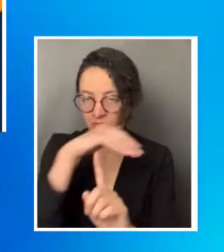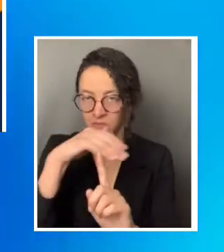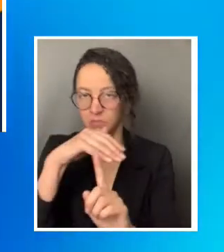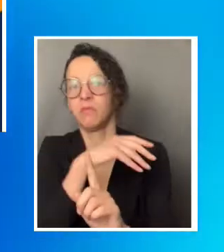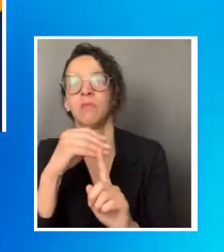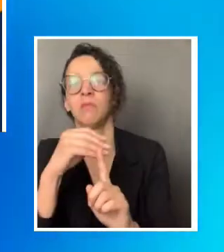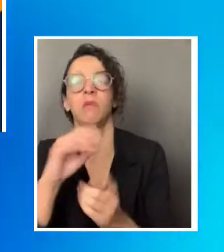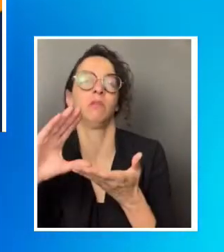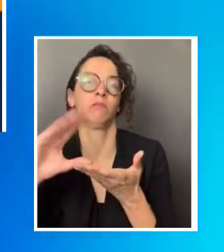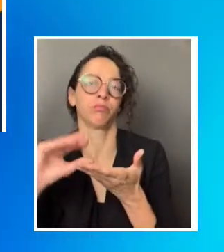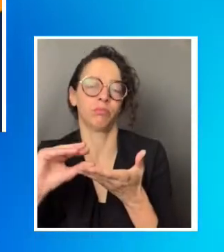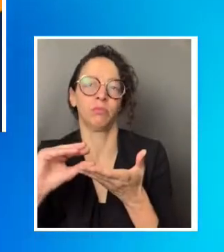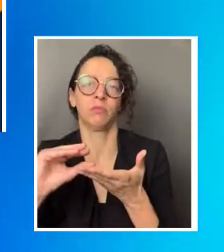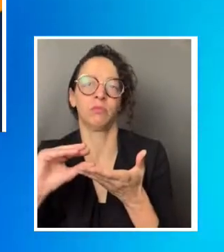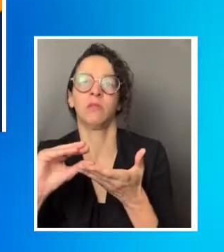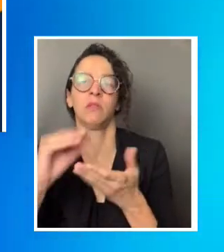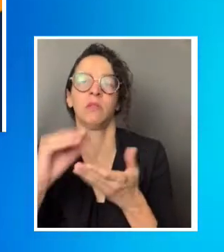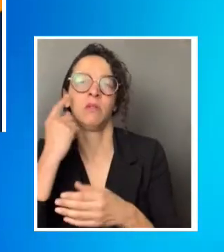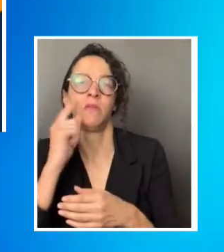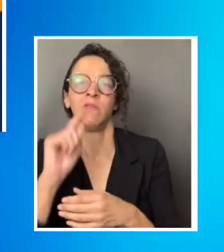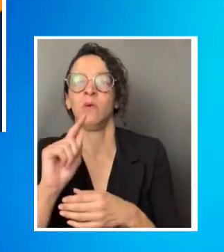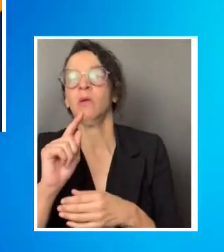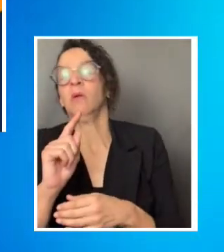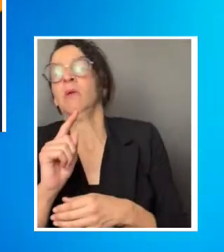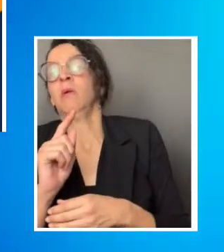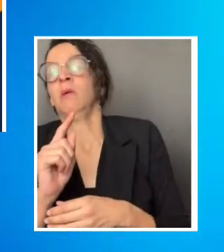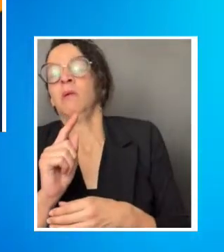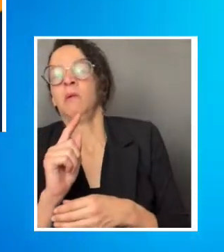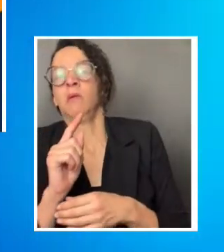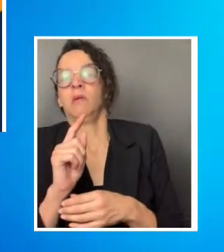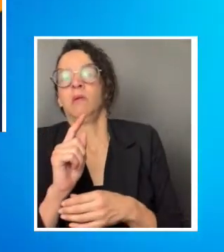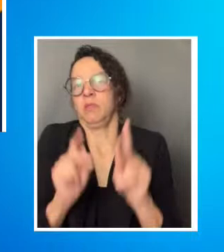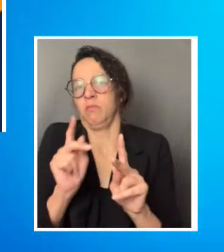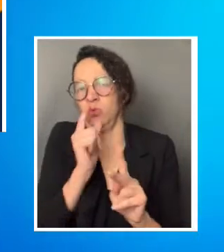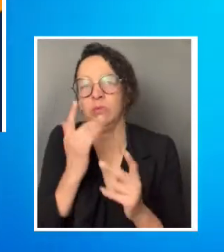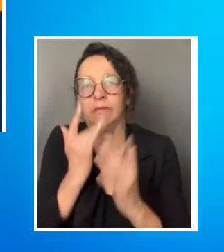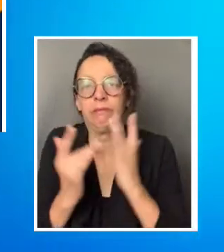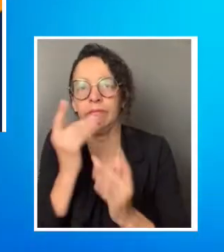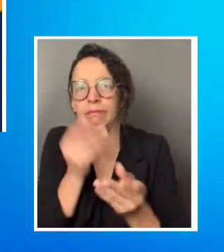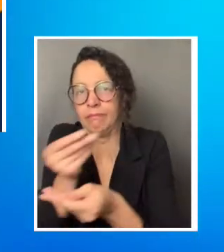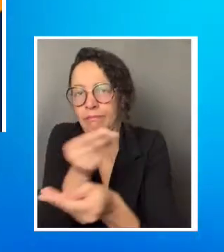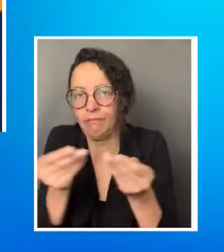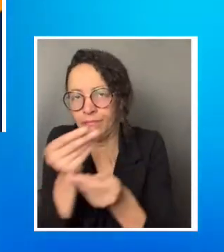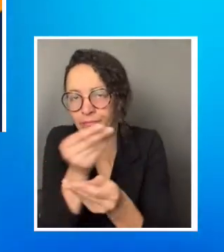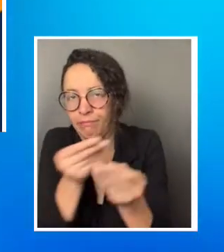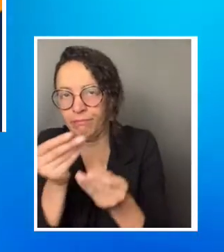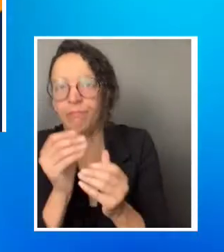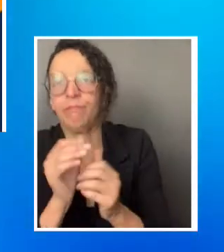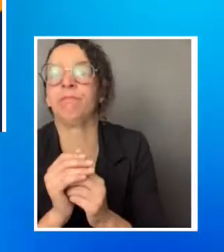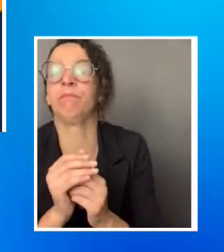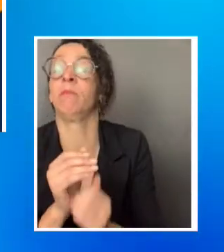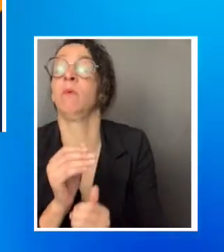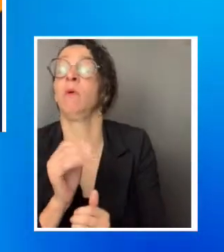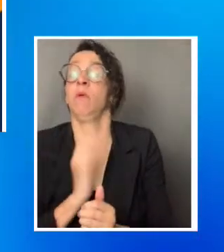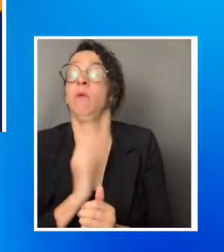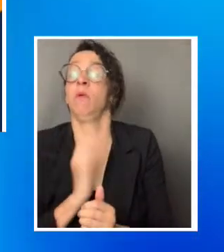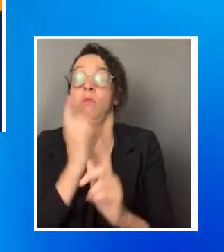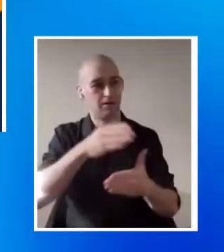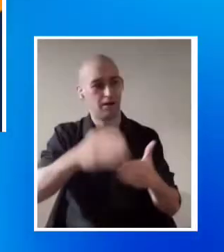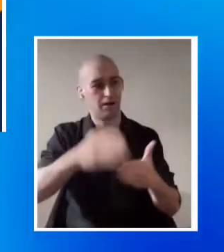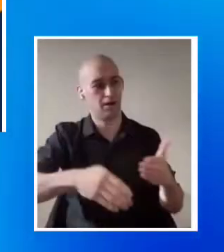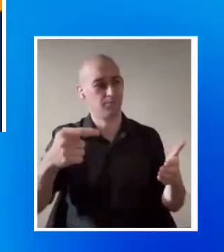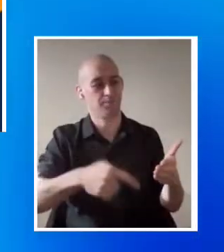persons. The program was designed to reinforce several important values and principles of community